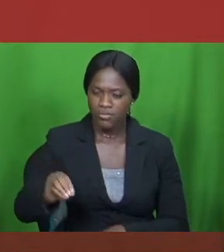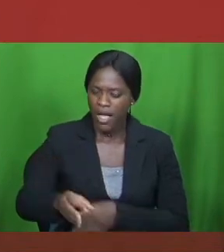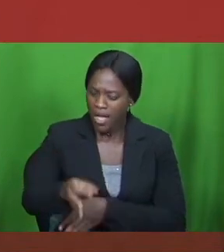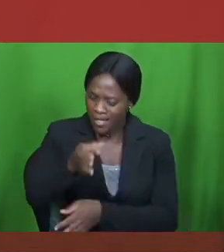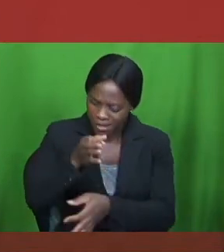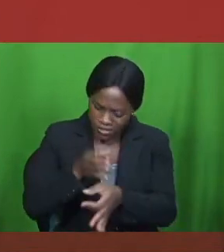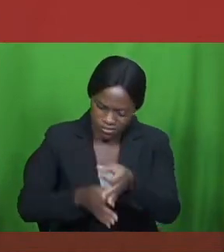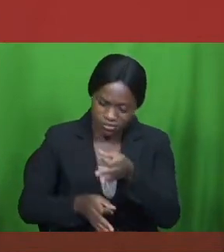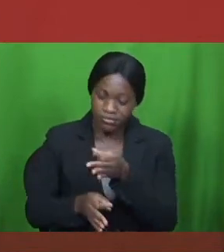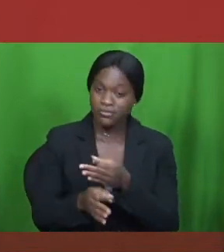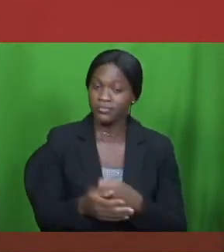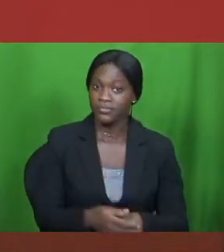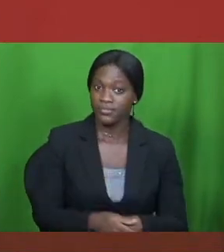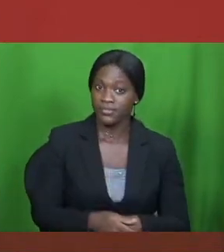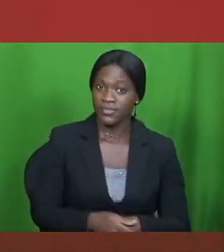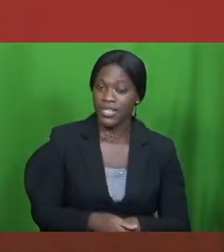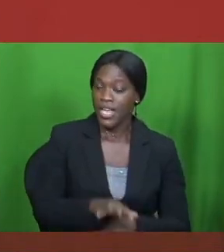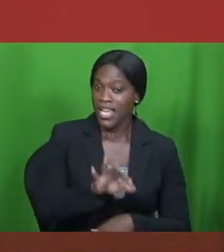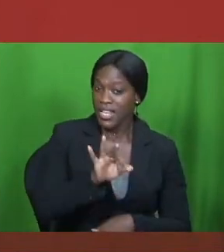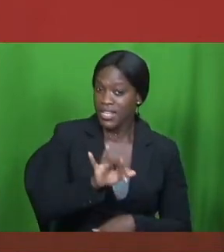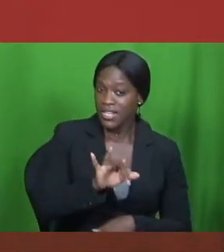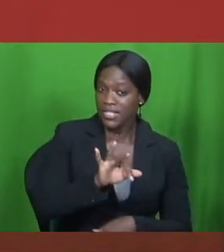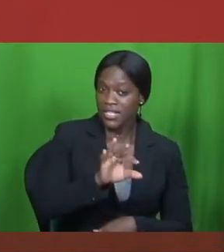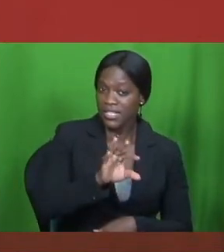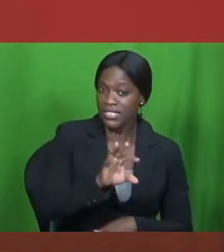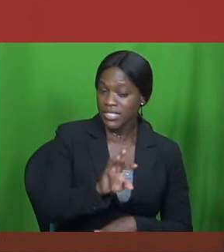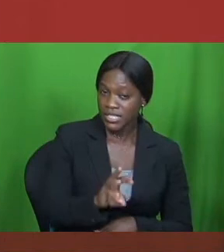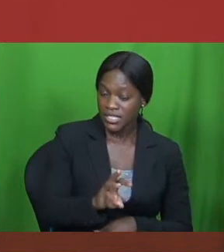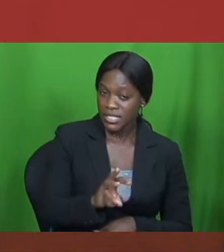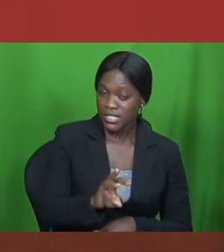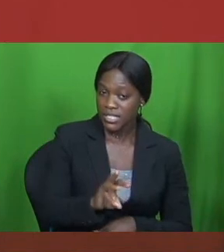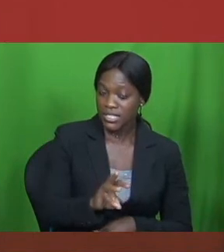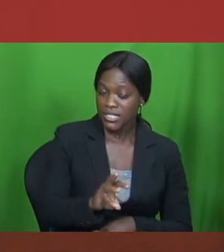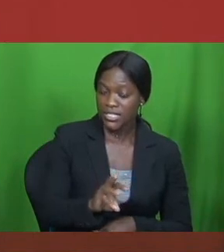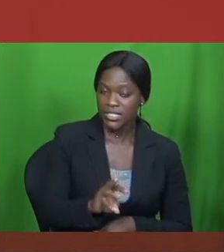And the 1996 elections, he did not contest.